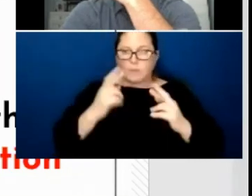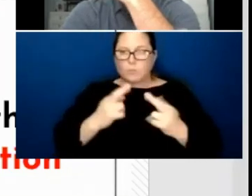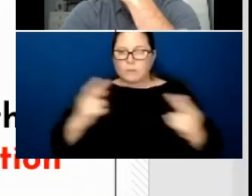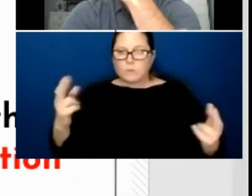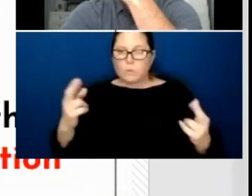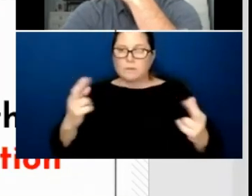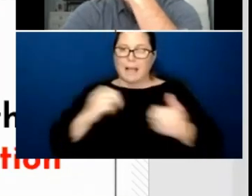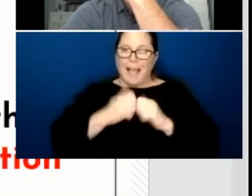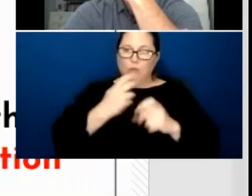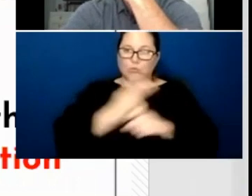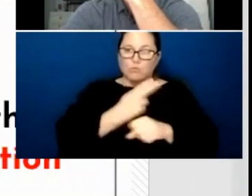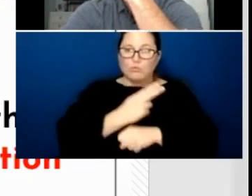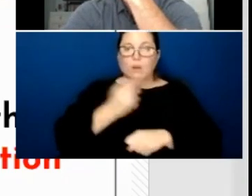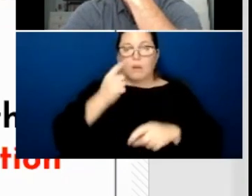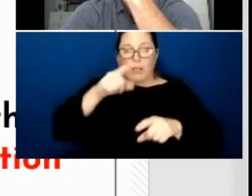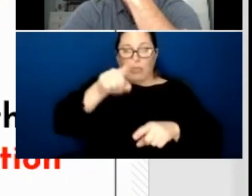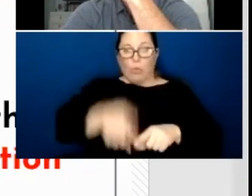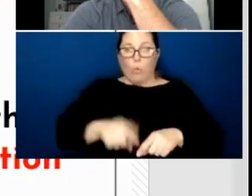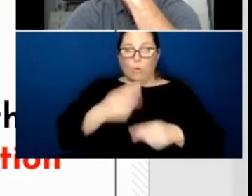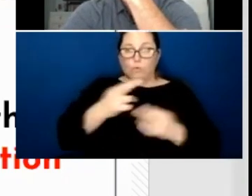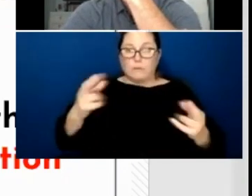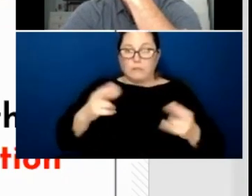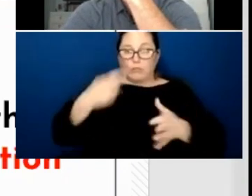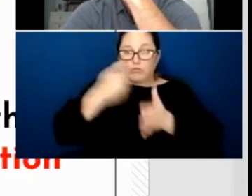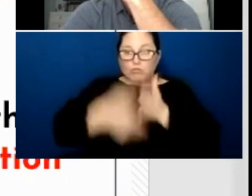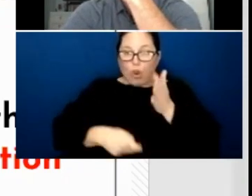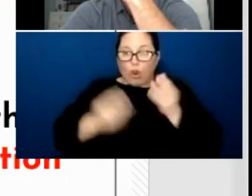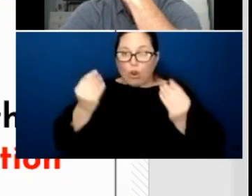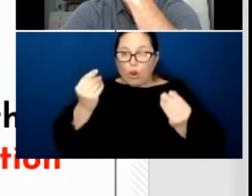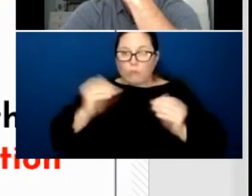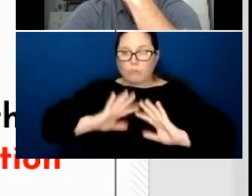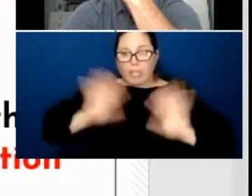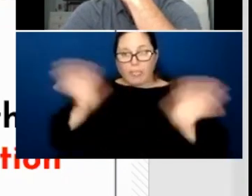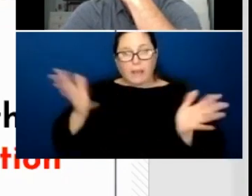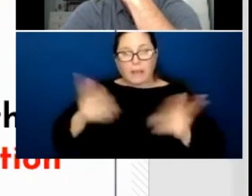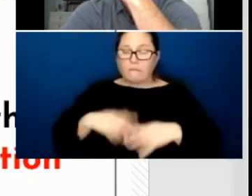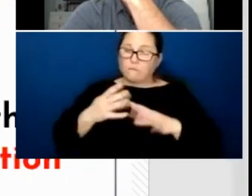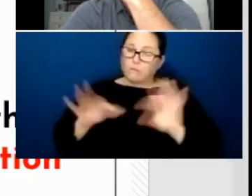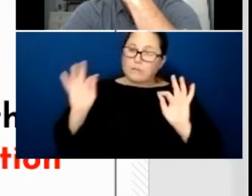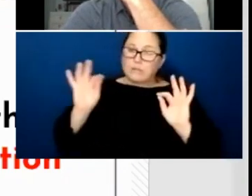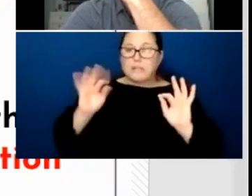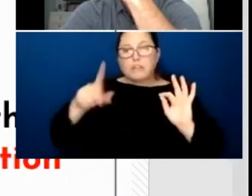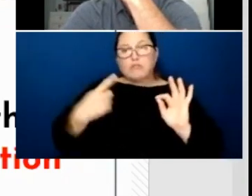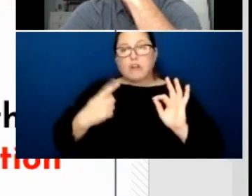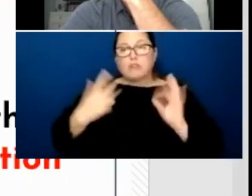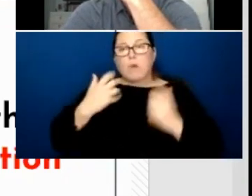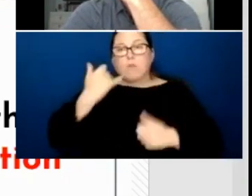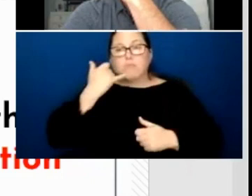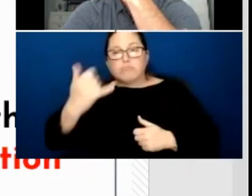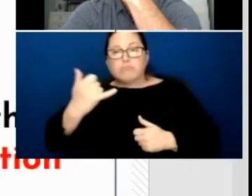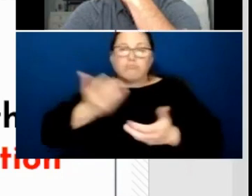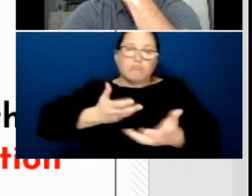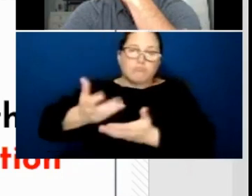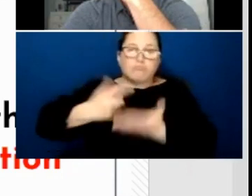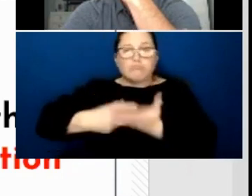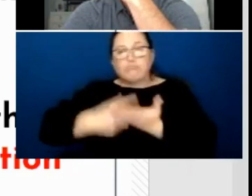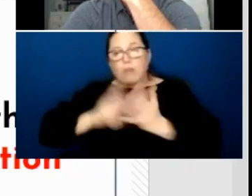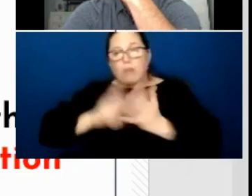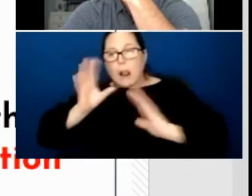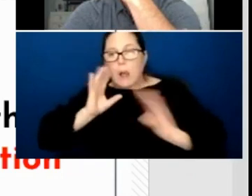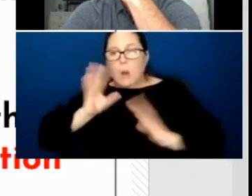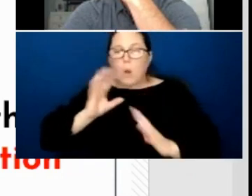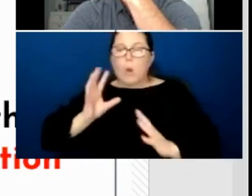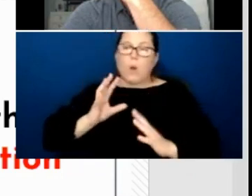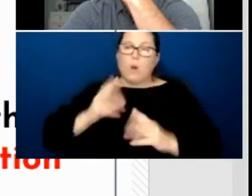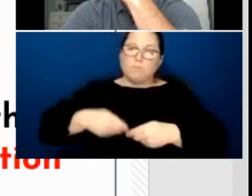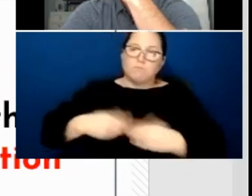There's no cost to these resources. We want you to have them, but we'd like to have that quick hello, pass it along, let you make the most of it the